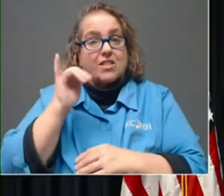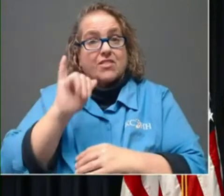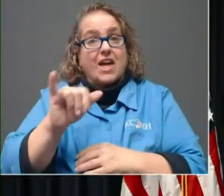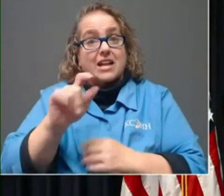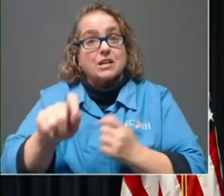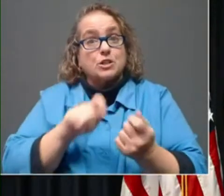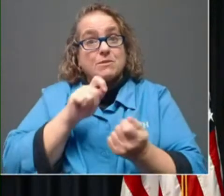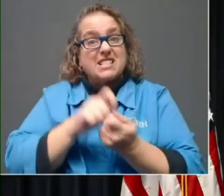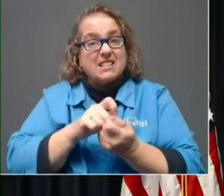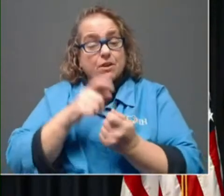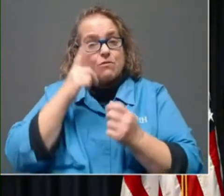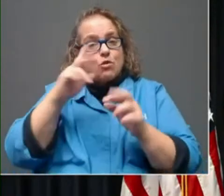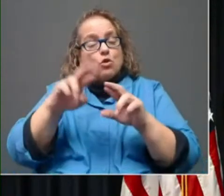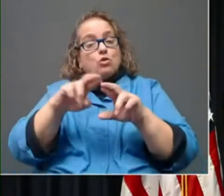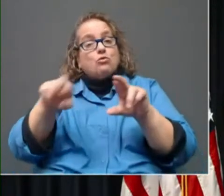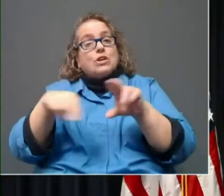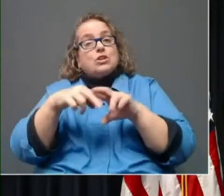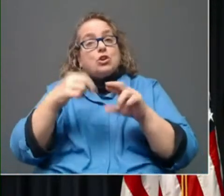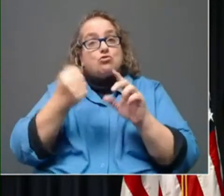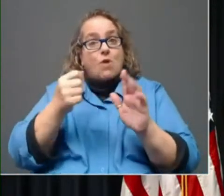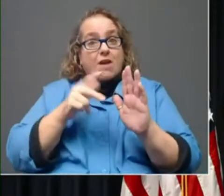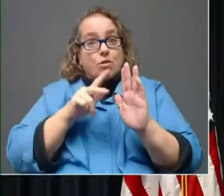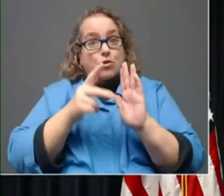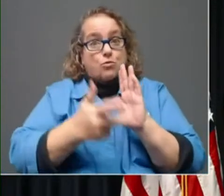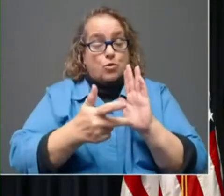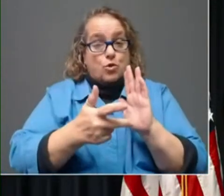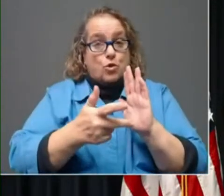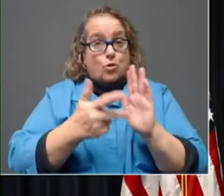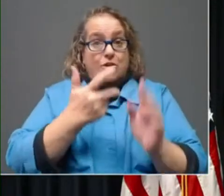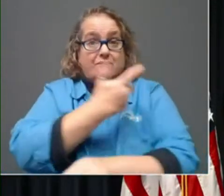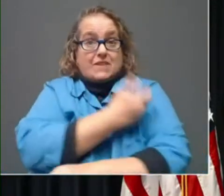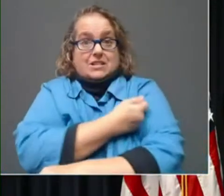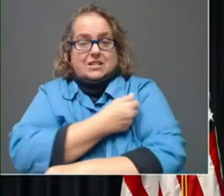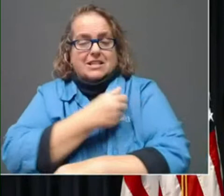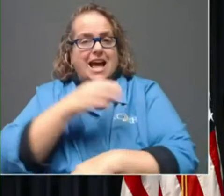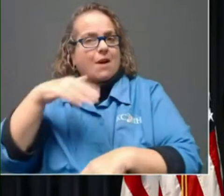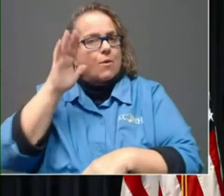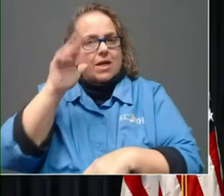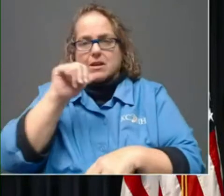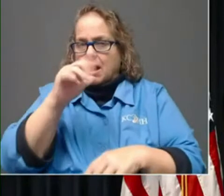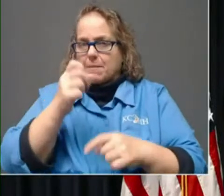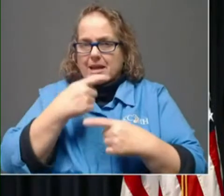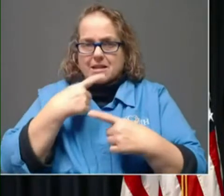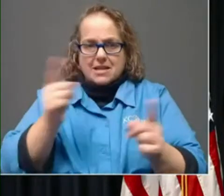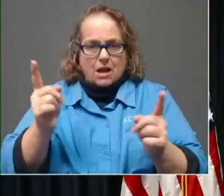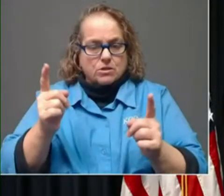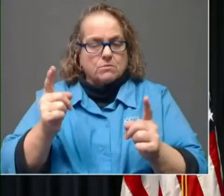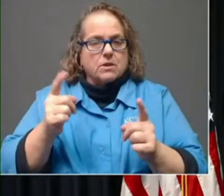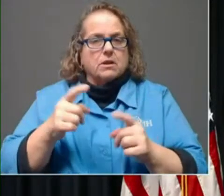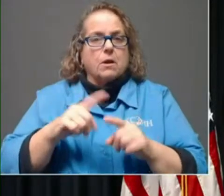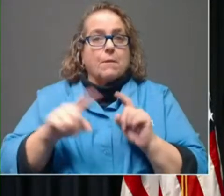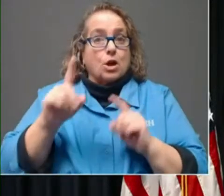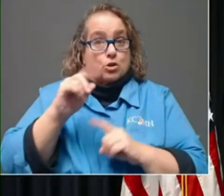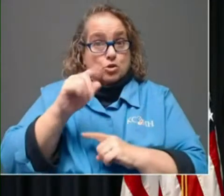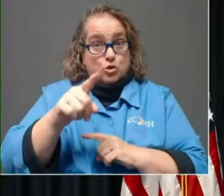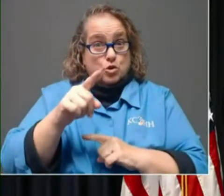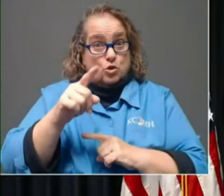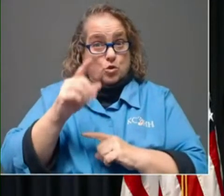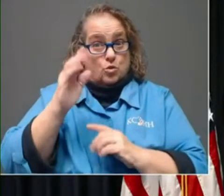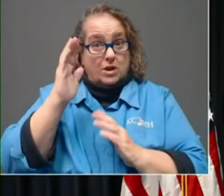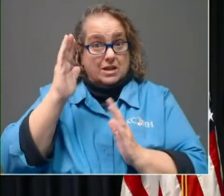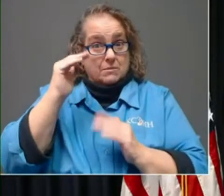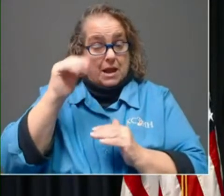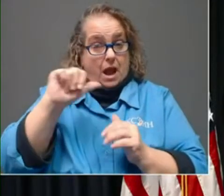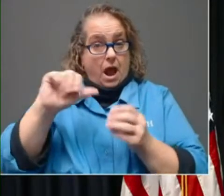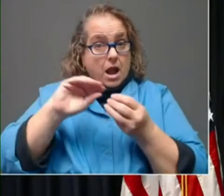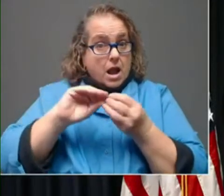regional drive-through vaccinations is not being announced yet or hasn't been pinned down. But do you anticipate a number the week